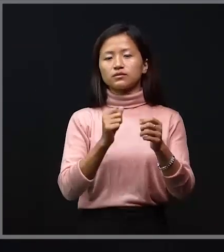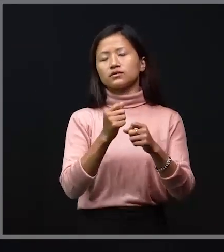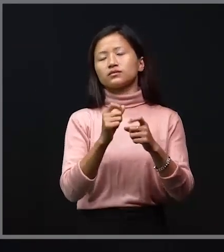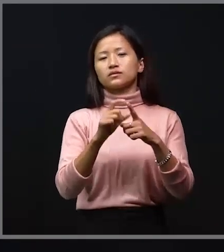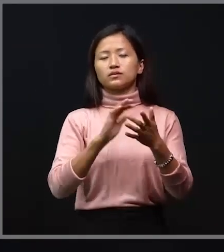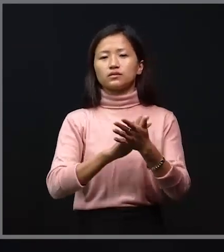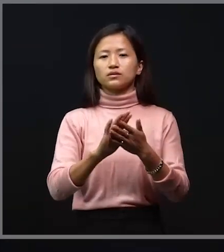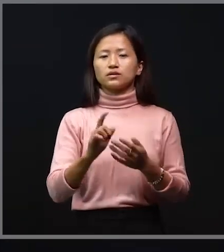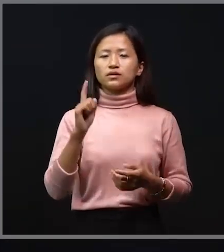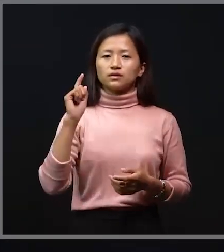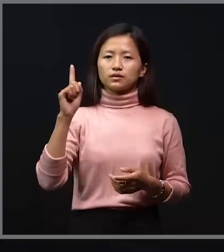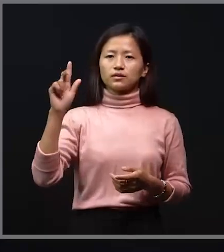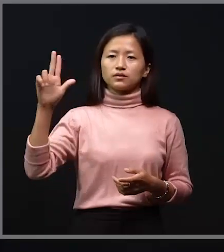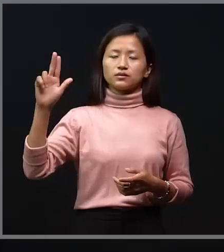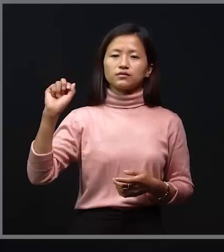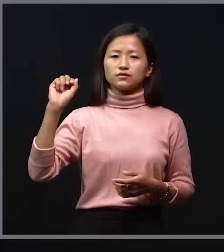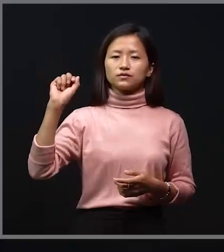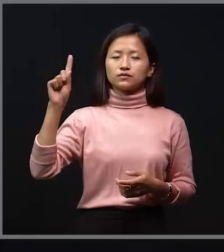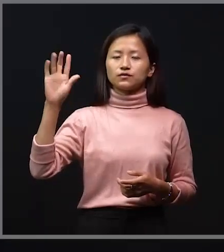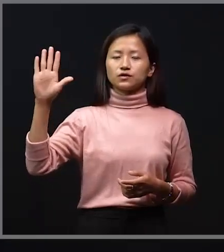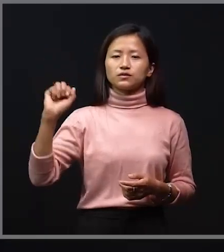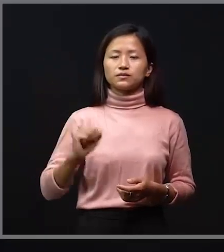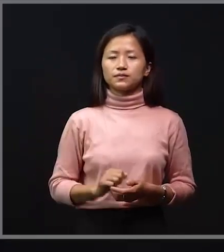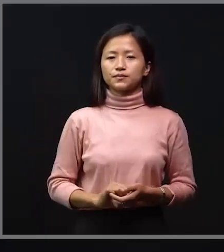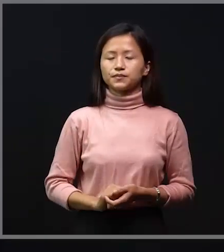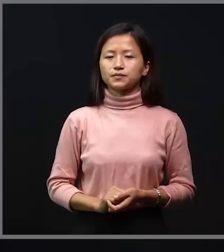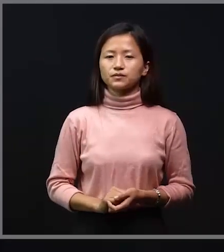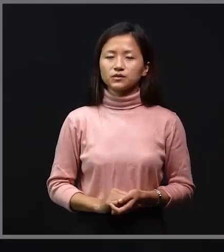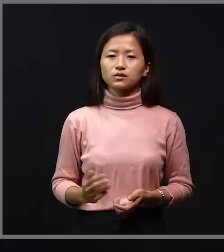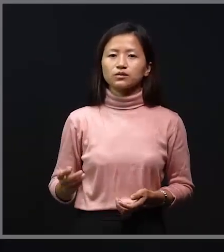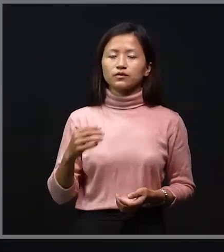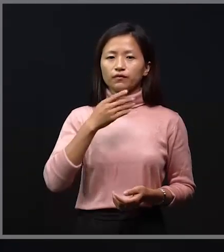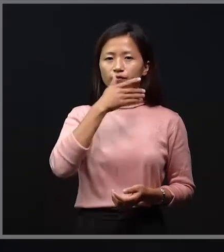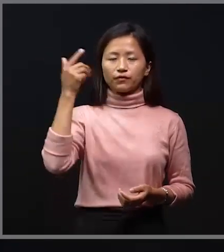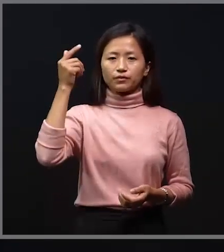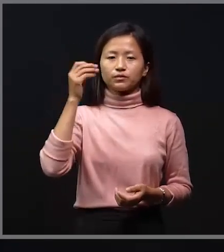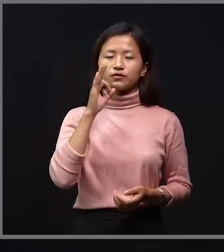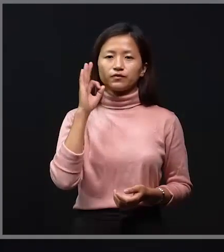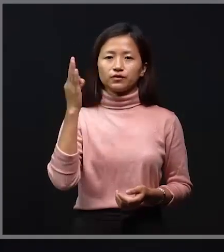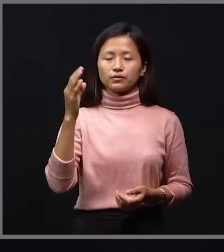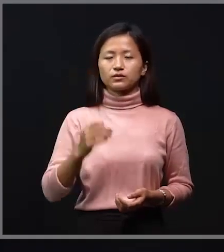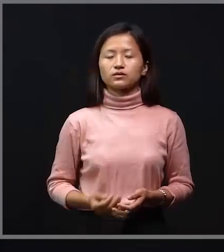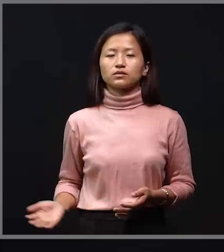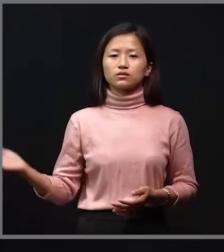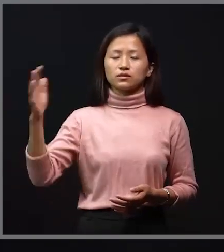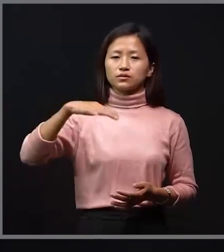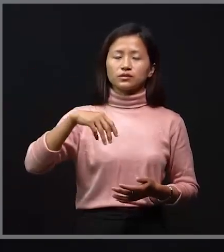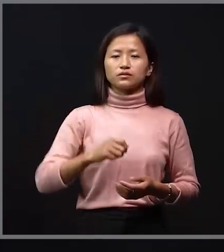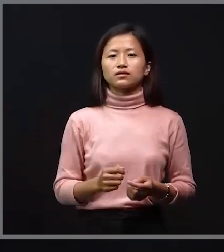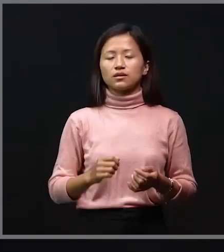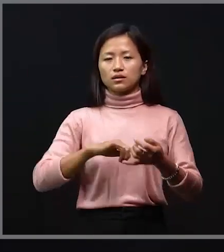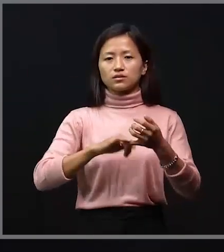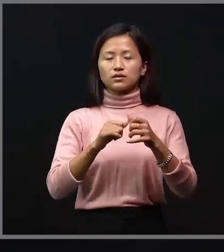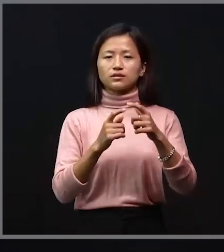in 1815, and he introduced a famous policy which we call it as the Satyagraha. Satyagraha